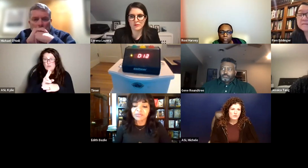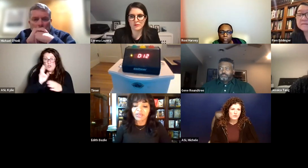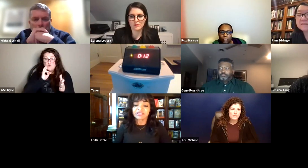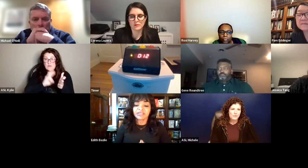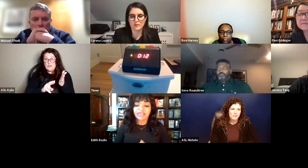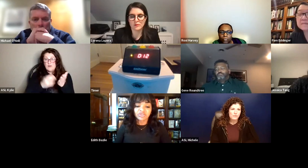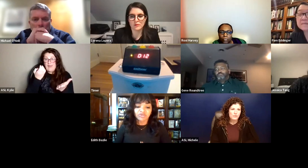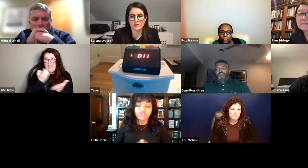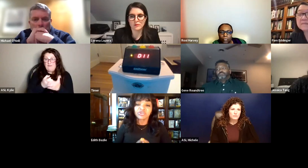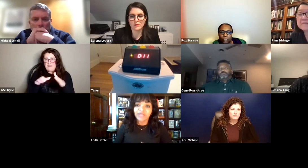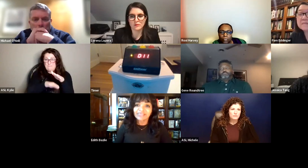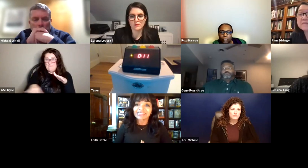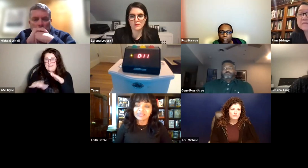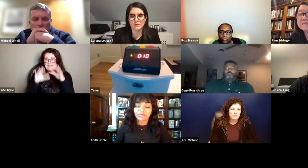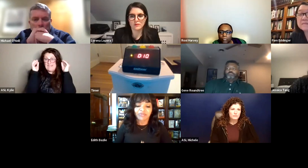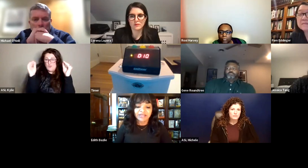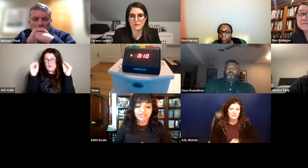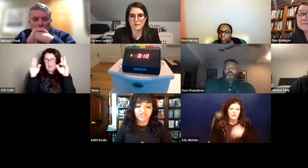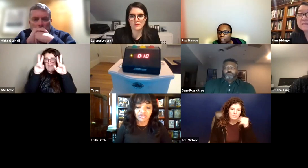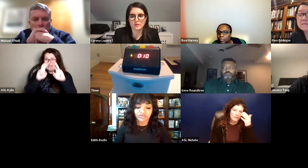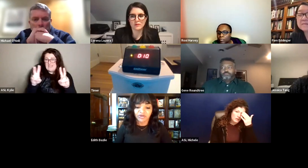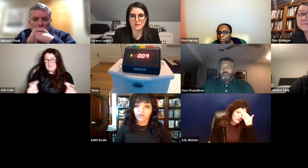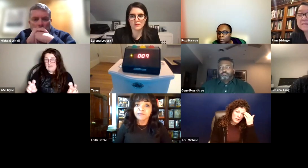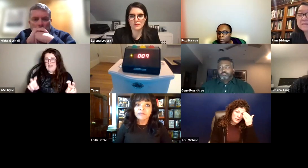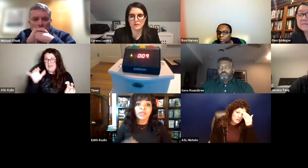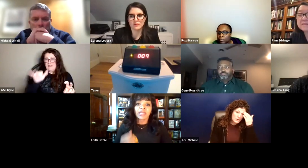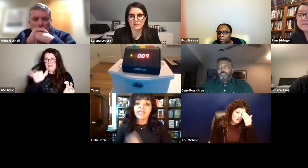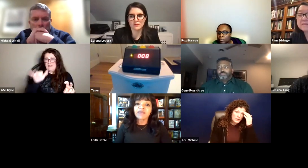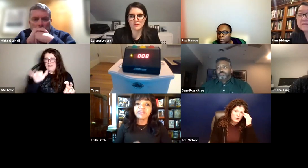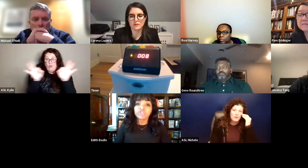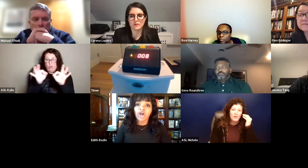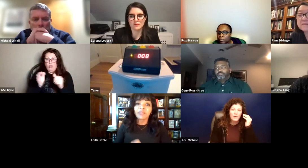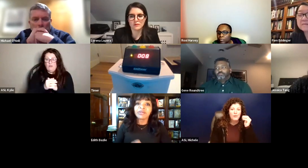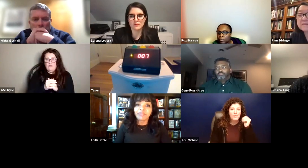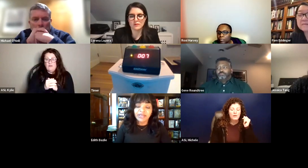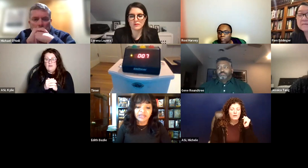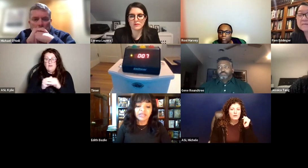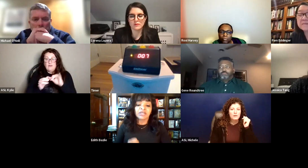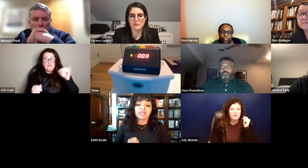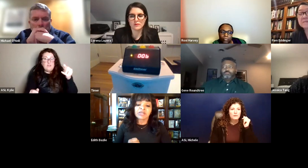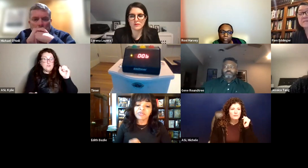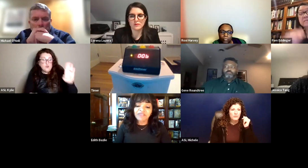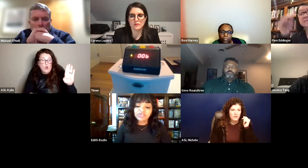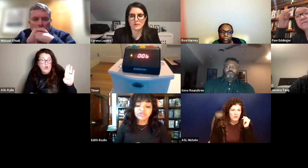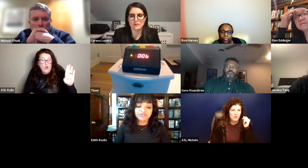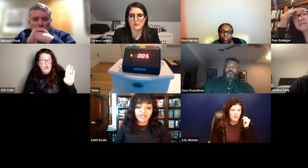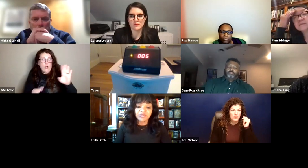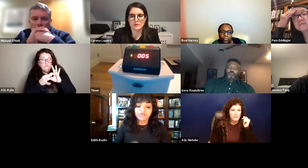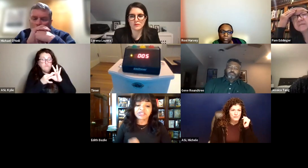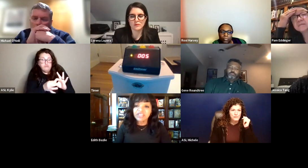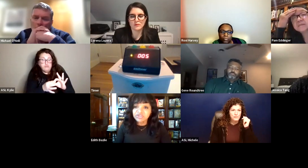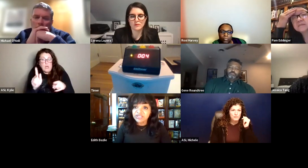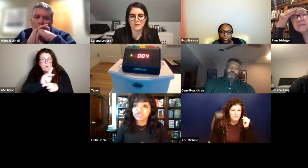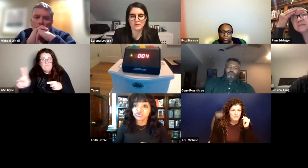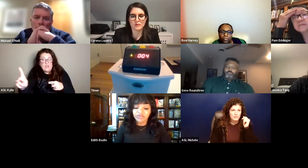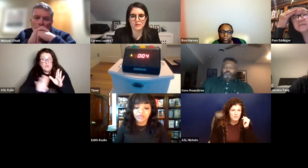and evidence-based instructional and assessment practice is critical. And having job-embedded professional development